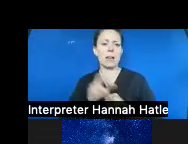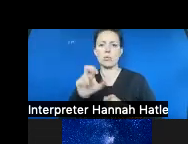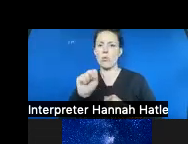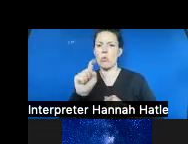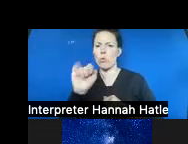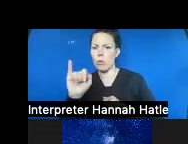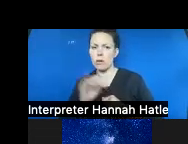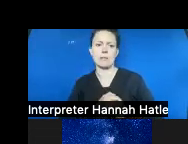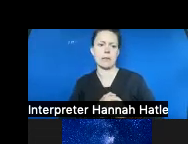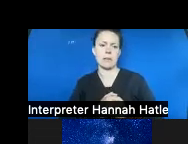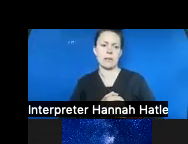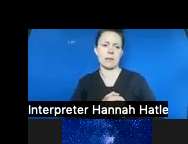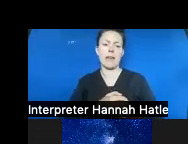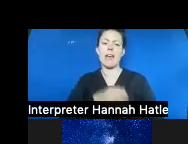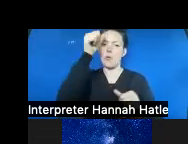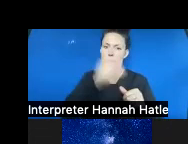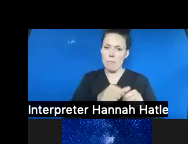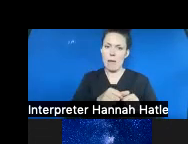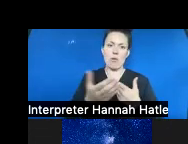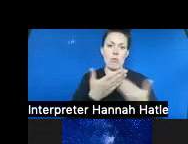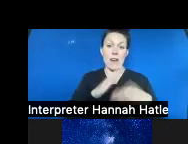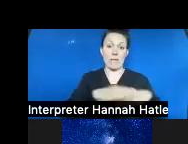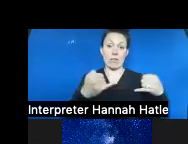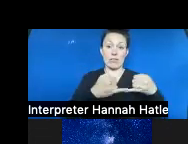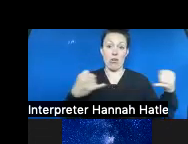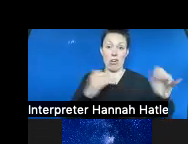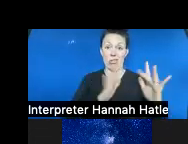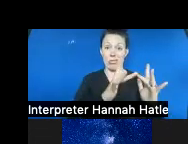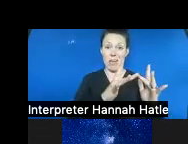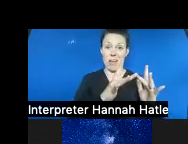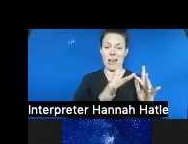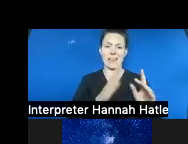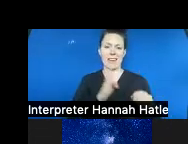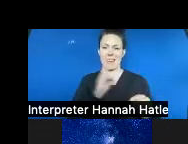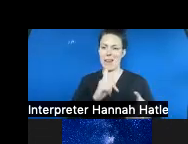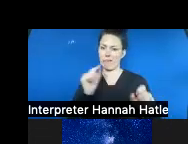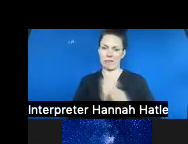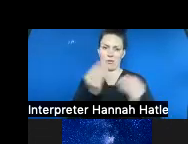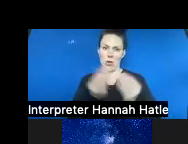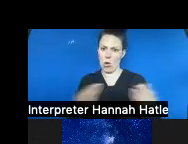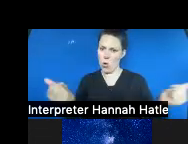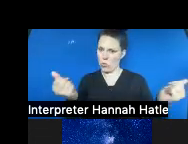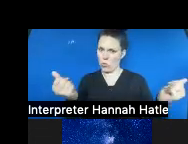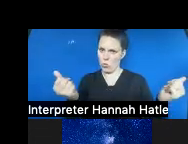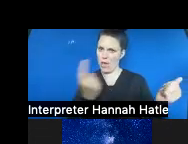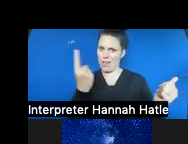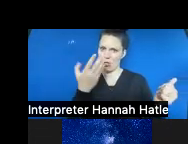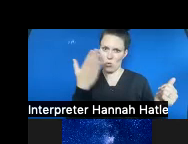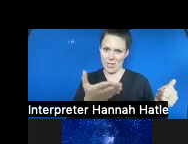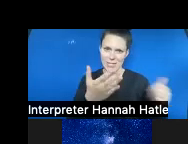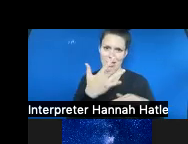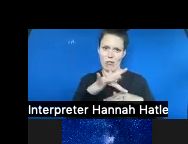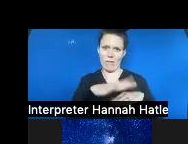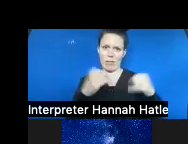anywhere ever, never really goes away. So we need to keep teaching our youth that if our youth are being asked